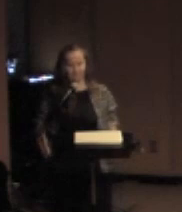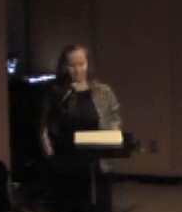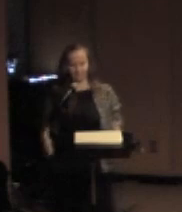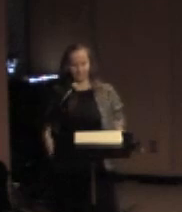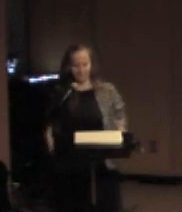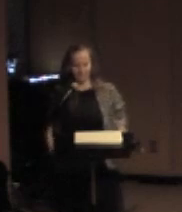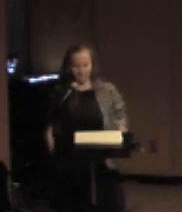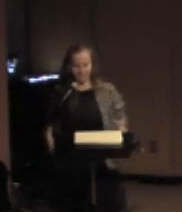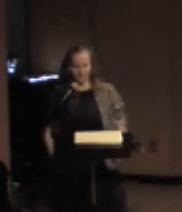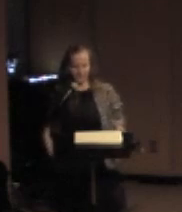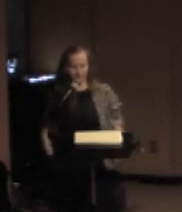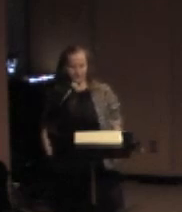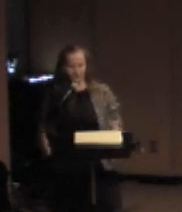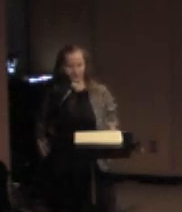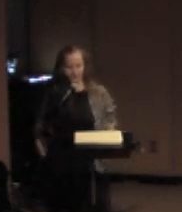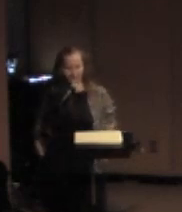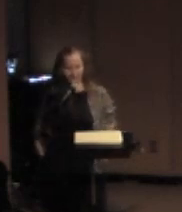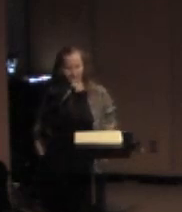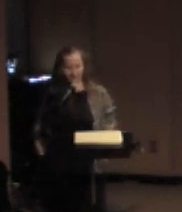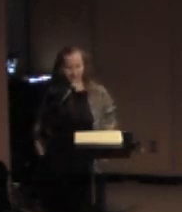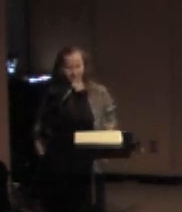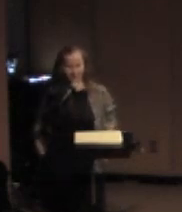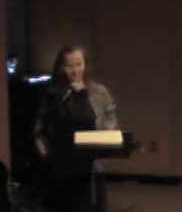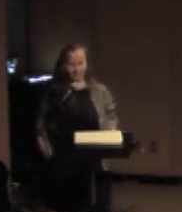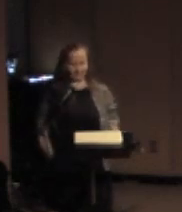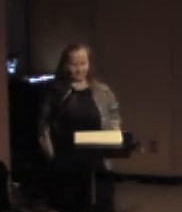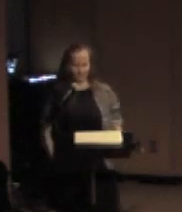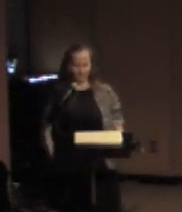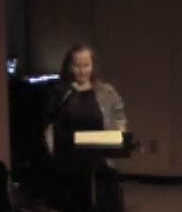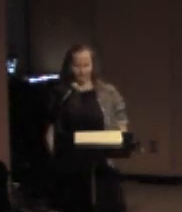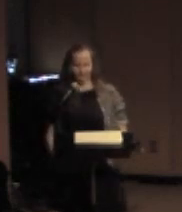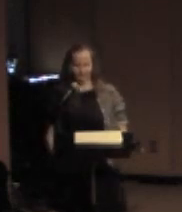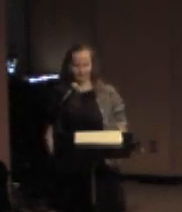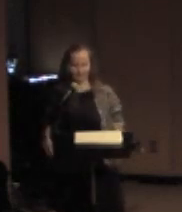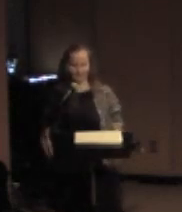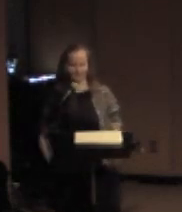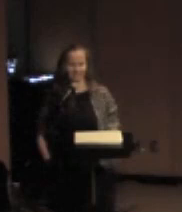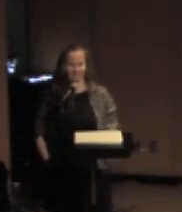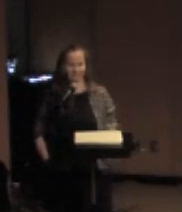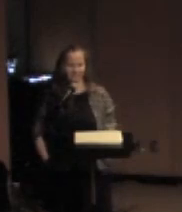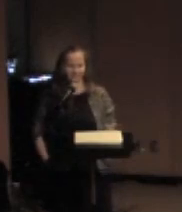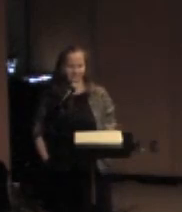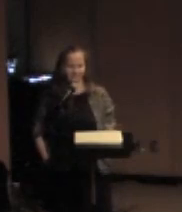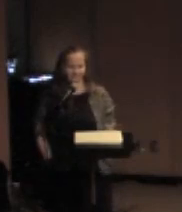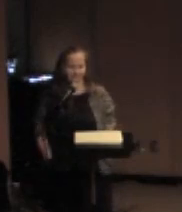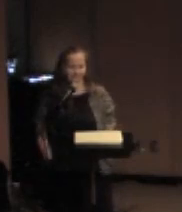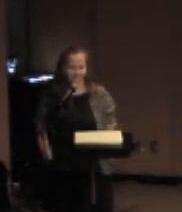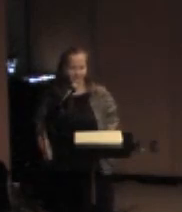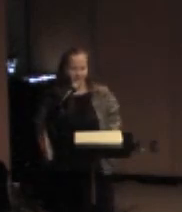in the door to the right with a jacket on she is in relatively High Spirits he looks at